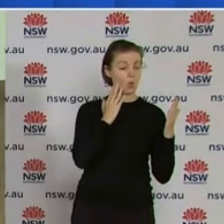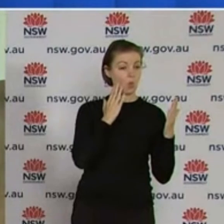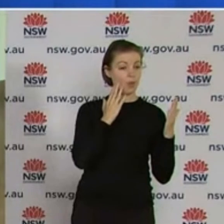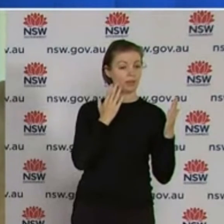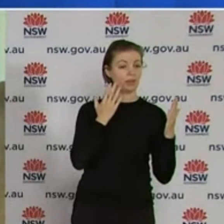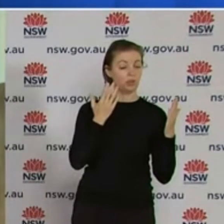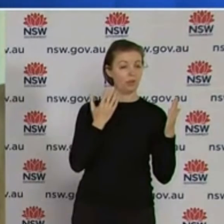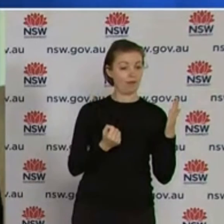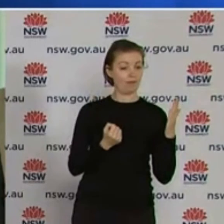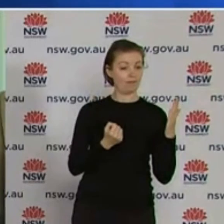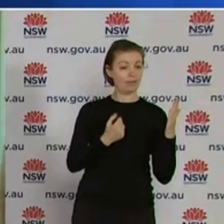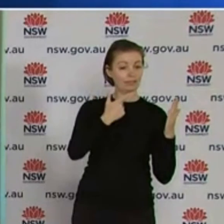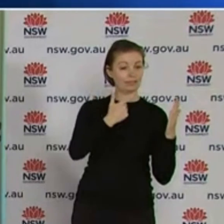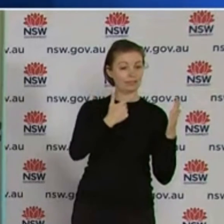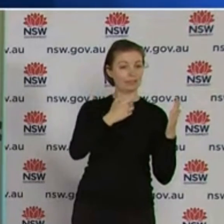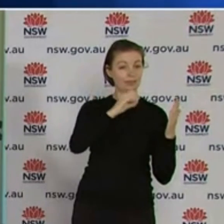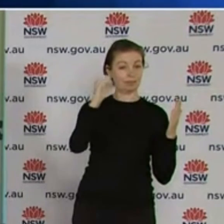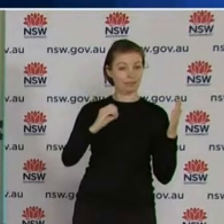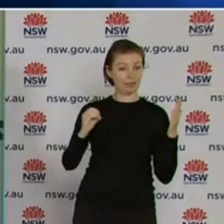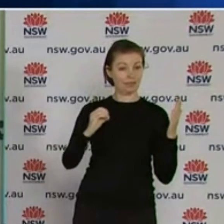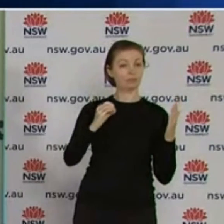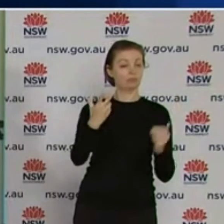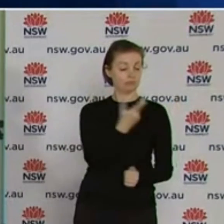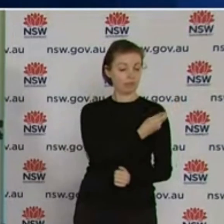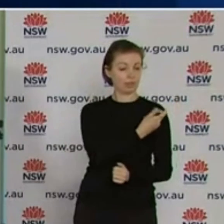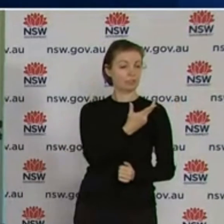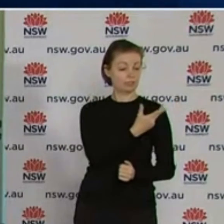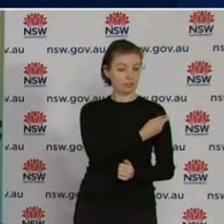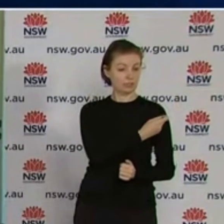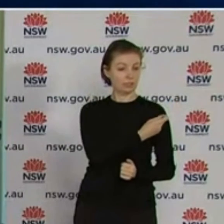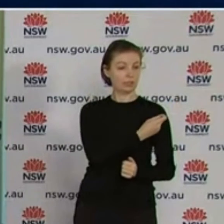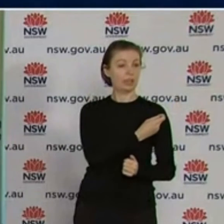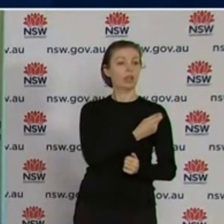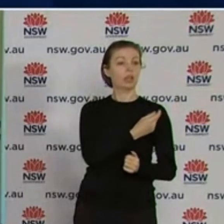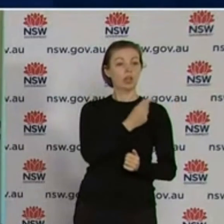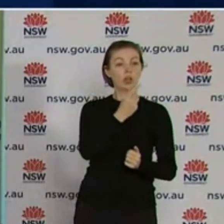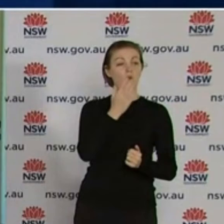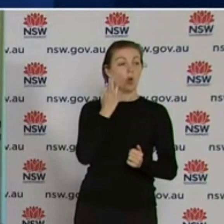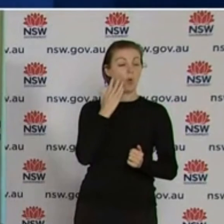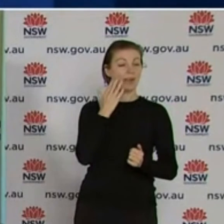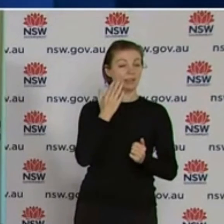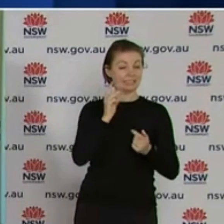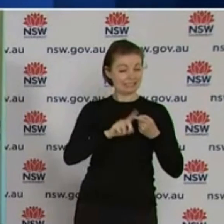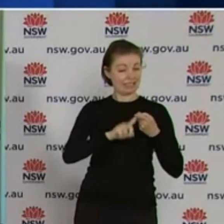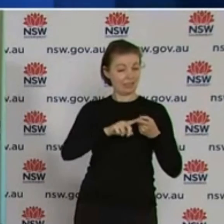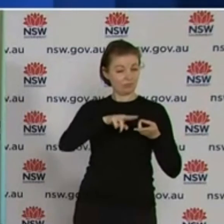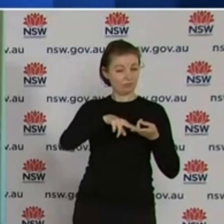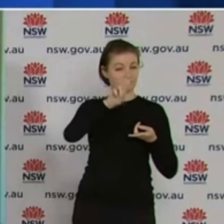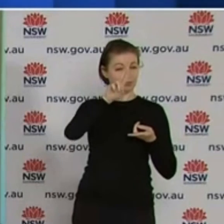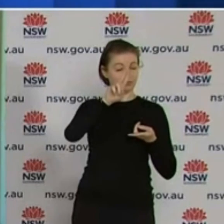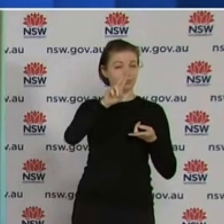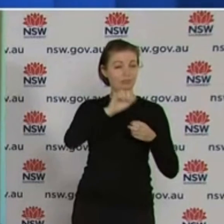with low-level public health safety measures, but when they're in the thousands, as indicated, you need medium public health safety